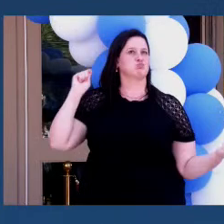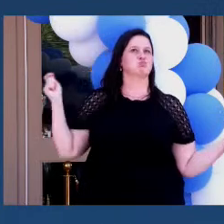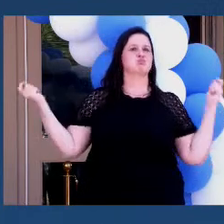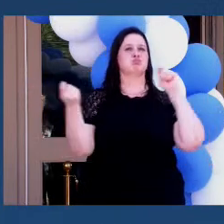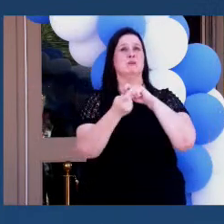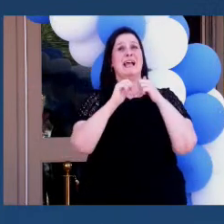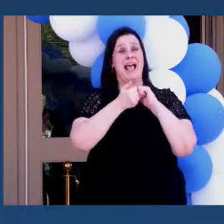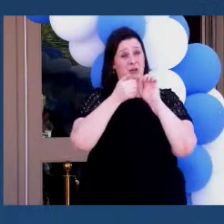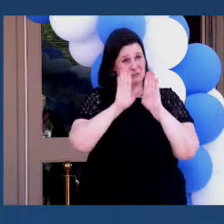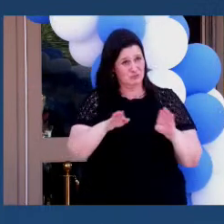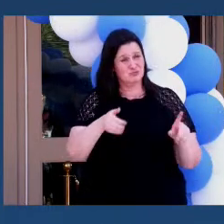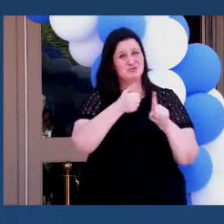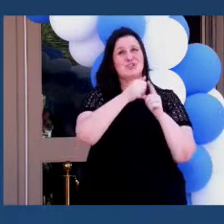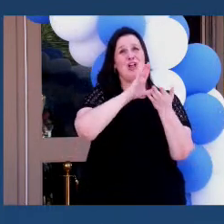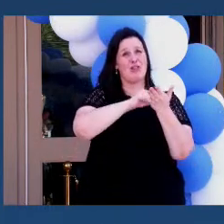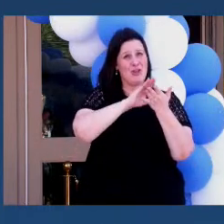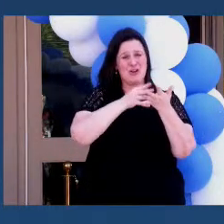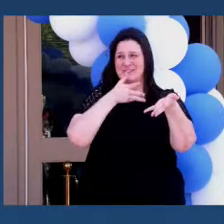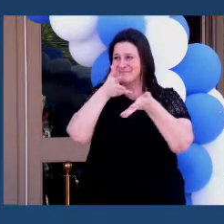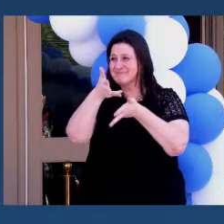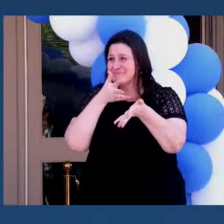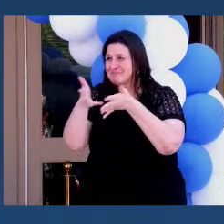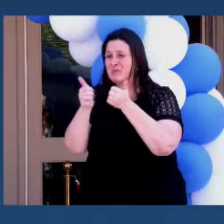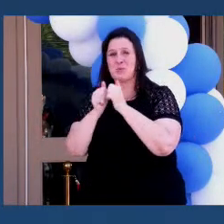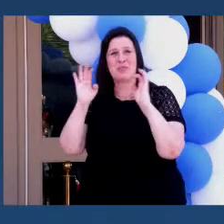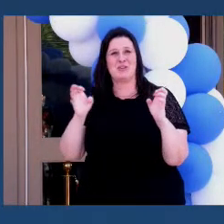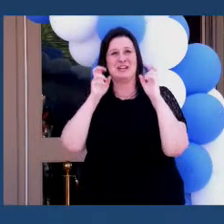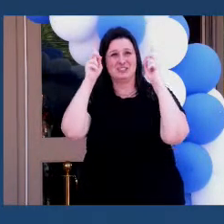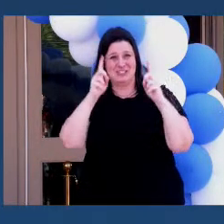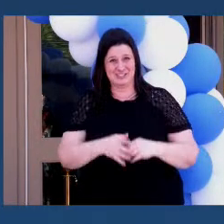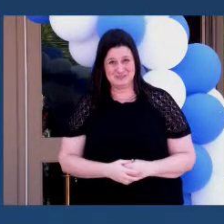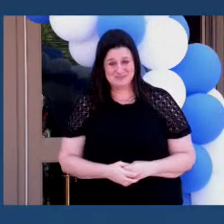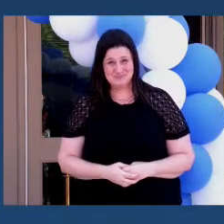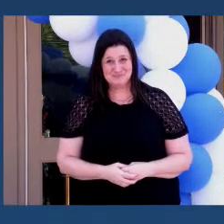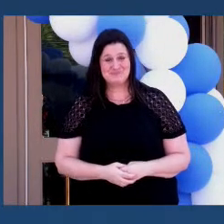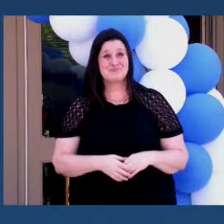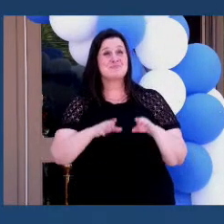kids learn and engage with their education. The open learning